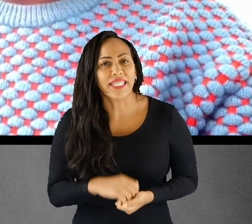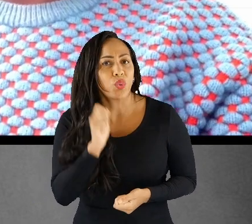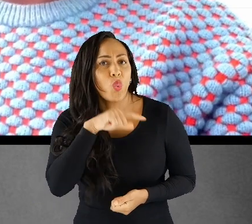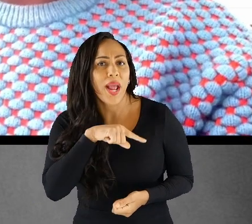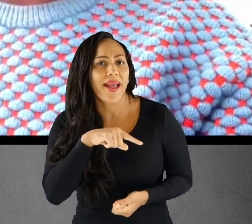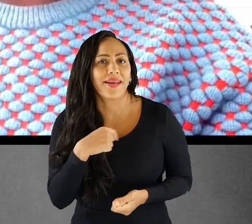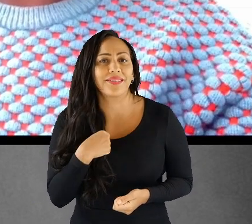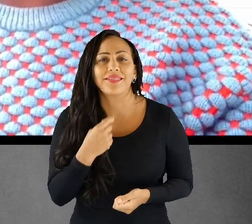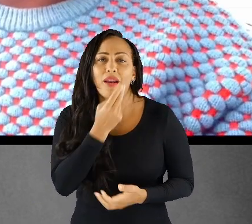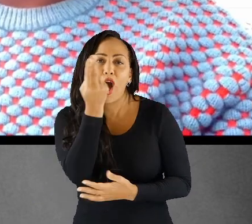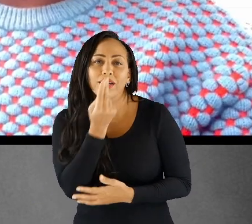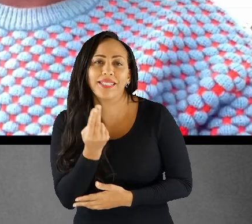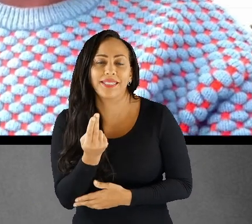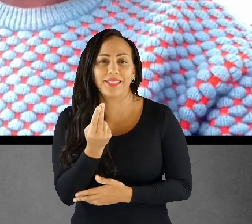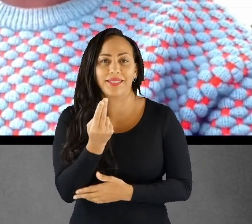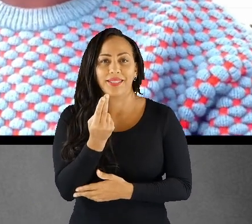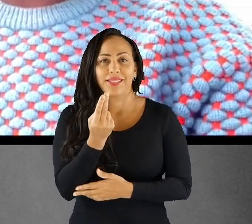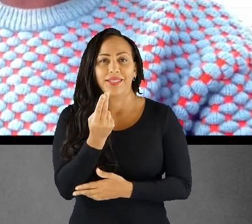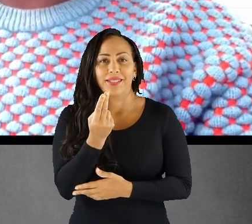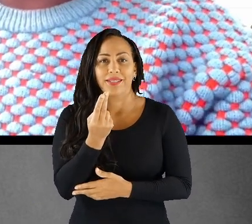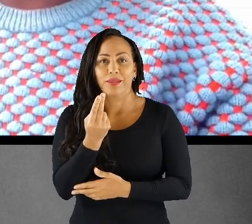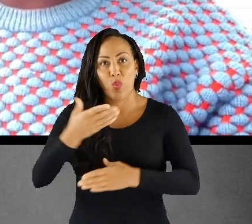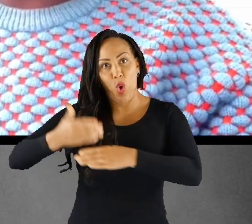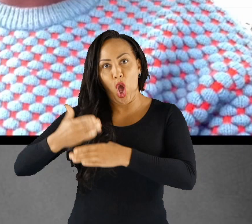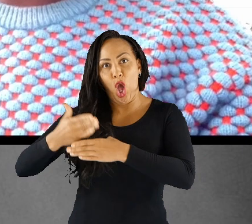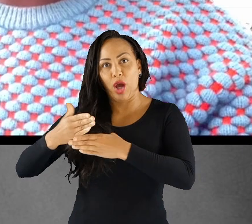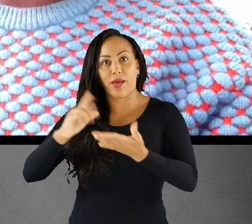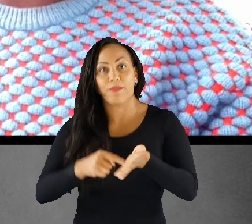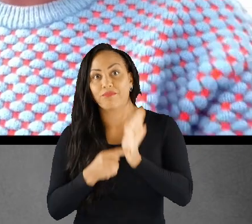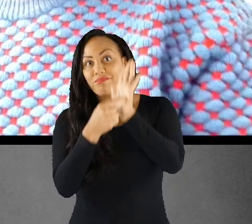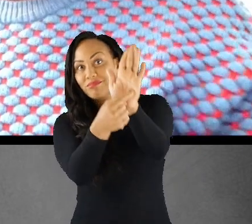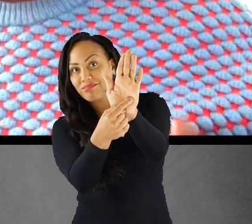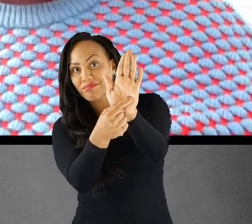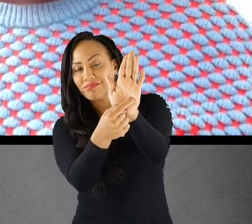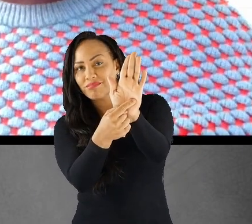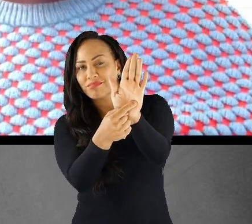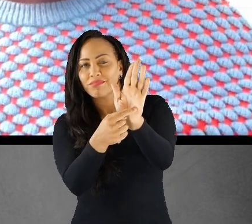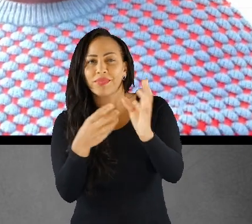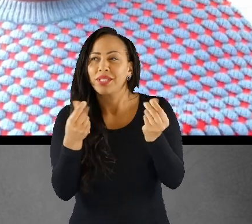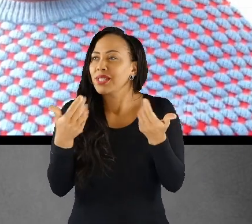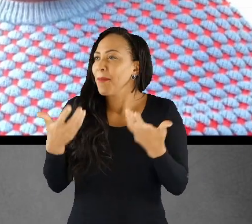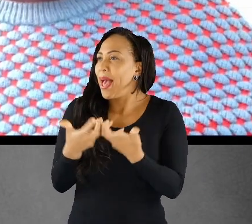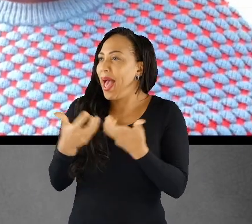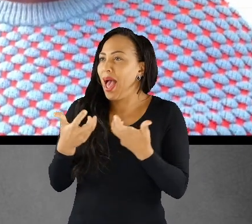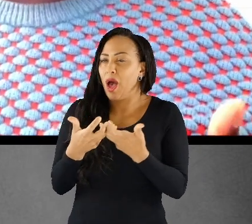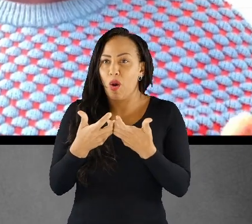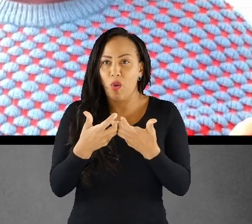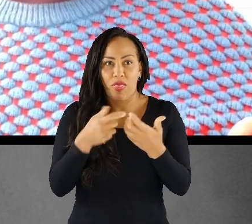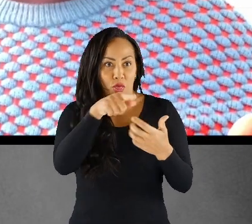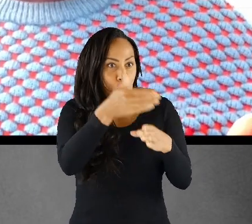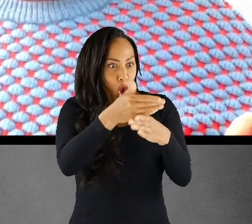It's really weird, isn't it, as an artist, that you do it and you put it out there and it reflects back on you, and you